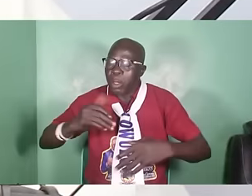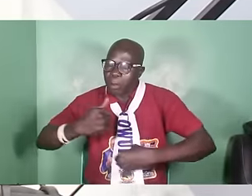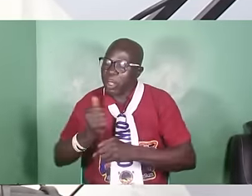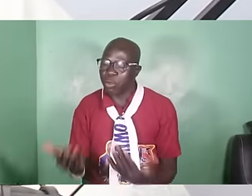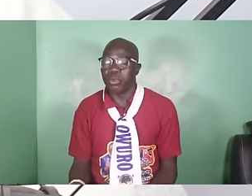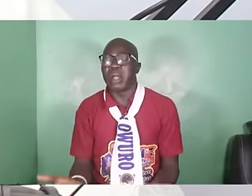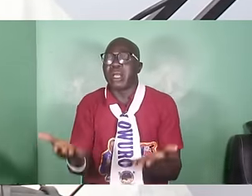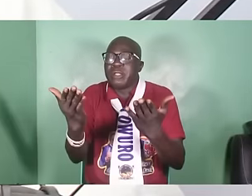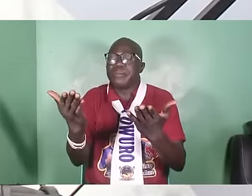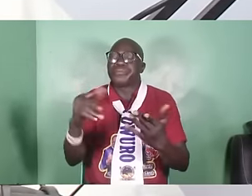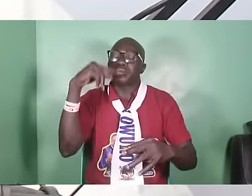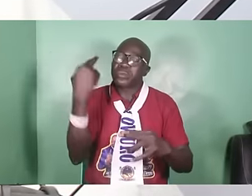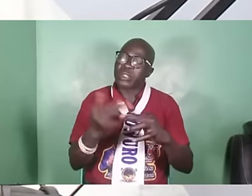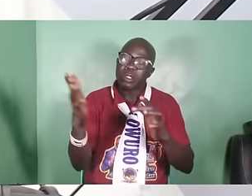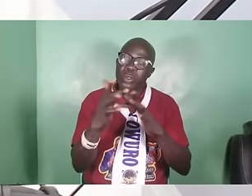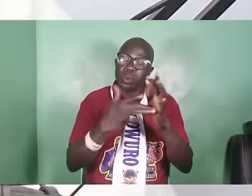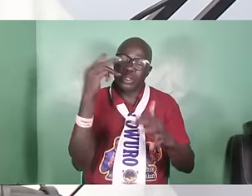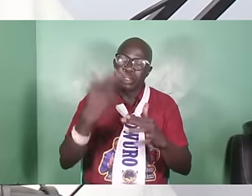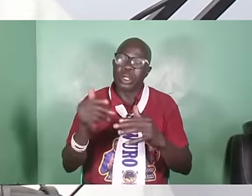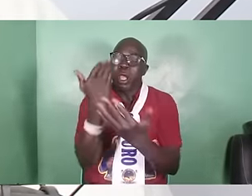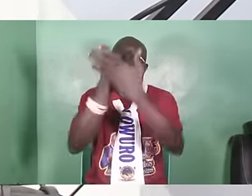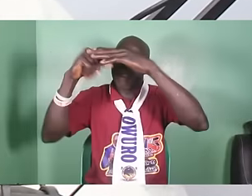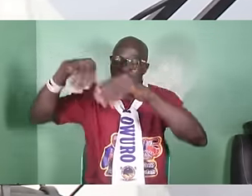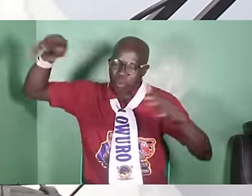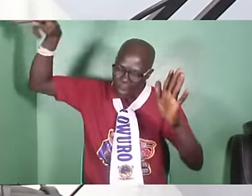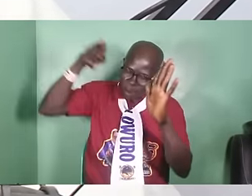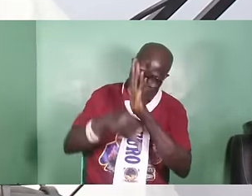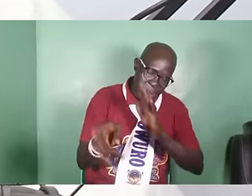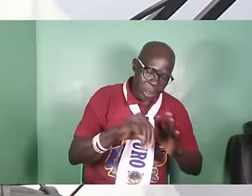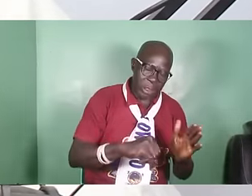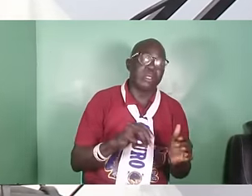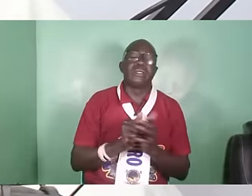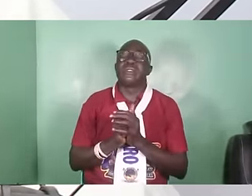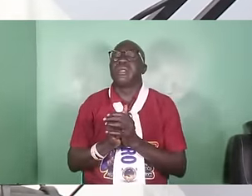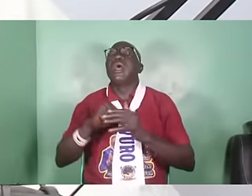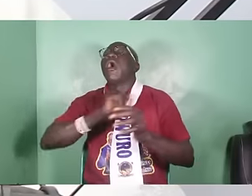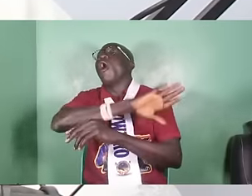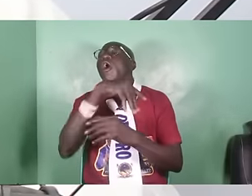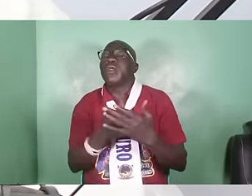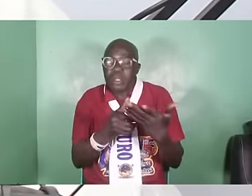Jesus, out of my mouth.